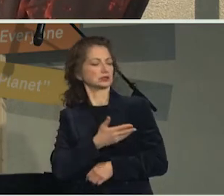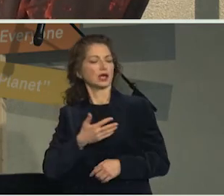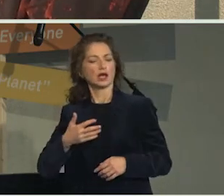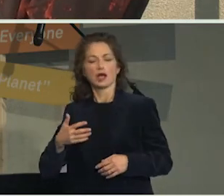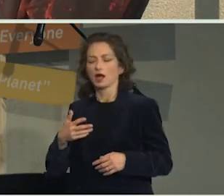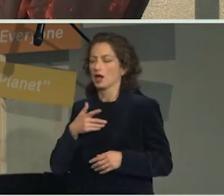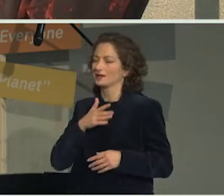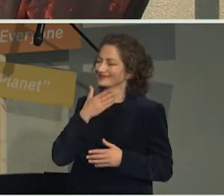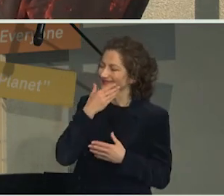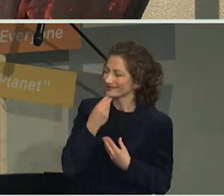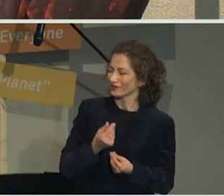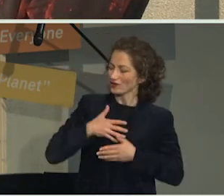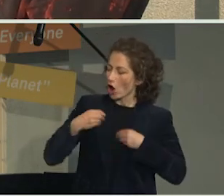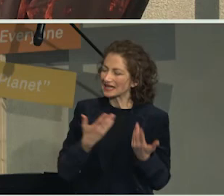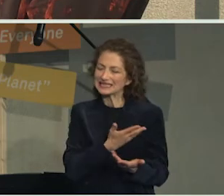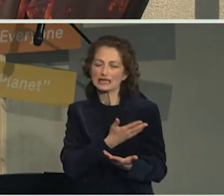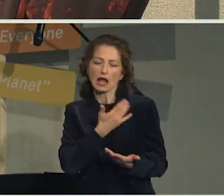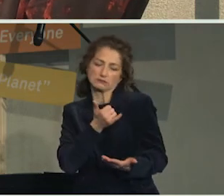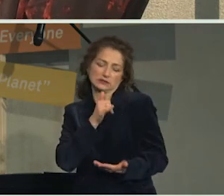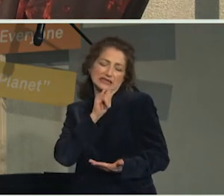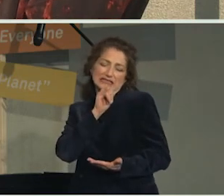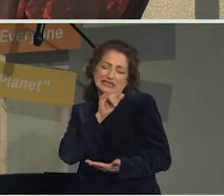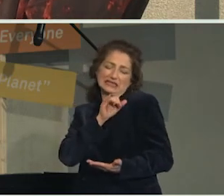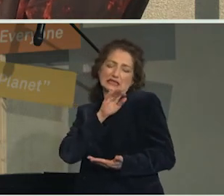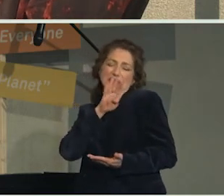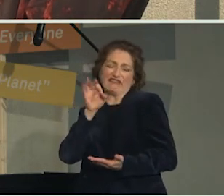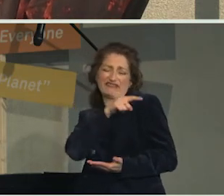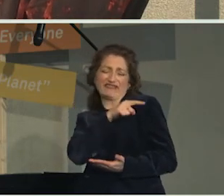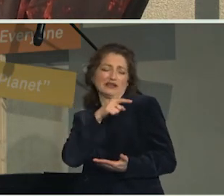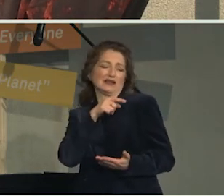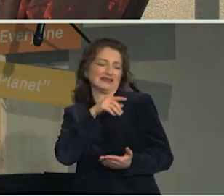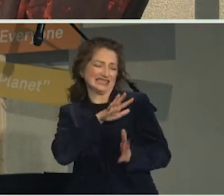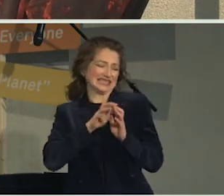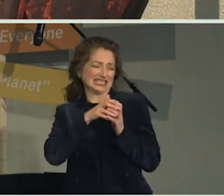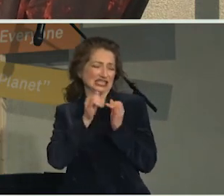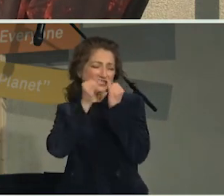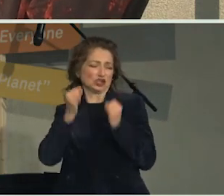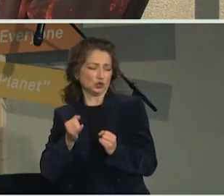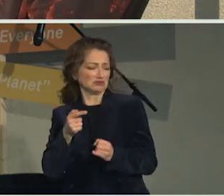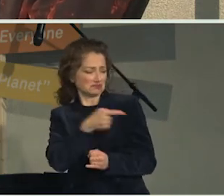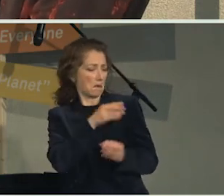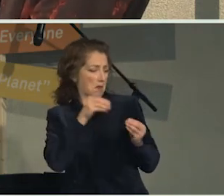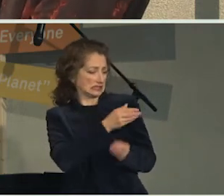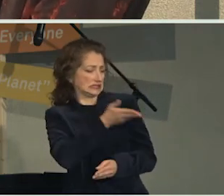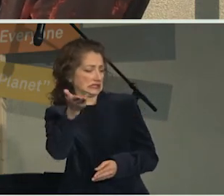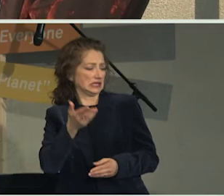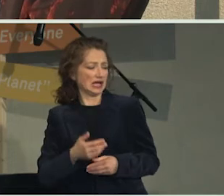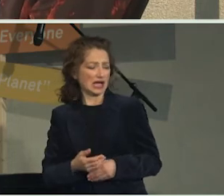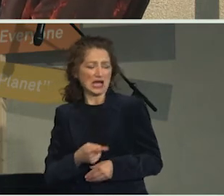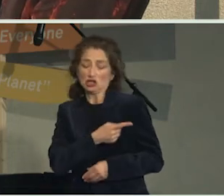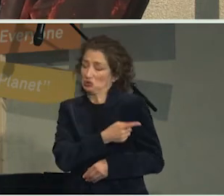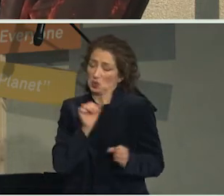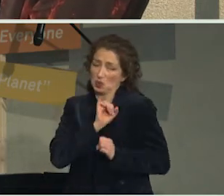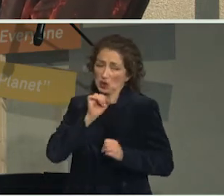the IBF would immediately hire you to go on the accessibility team and welcome your unbiased,